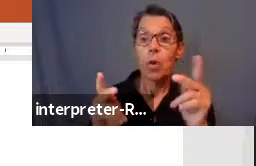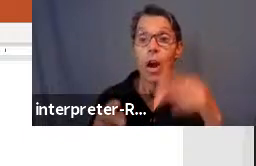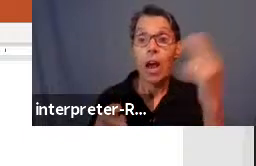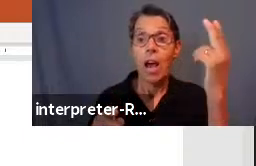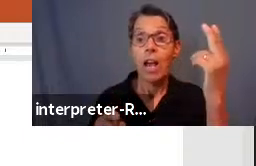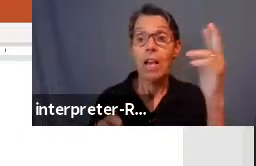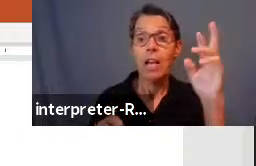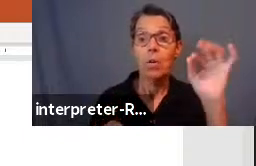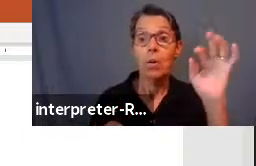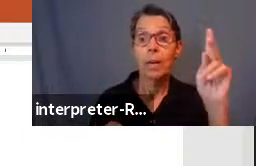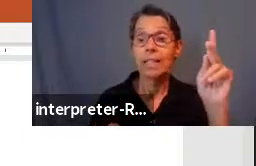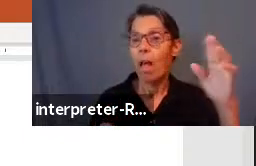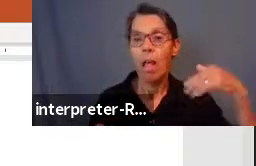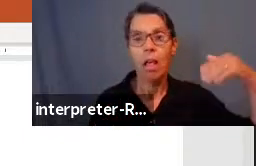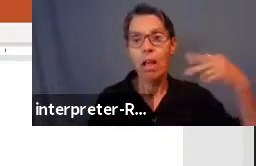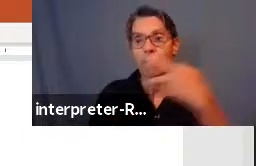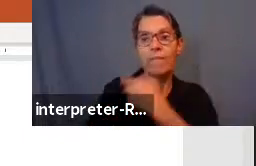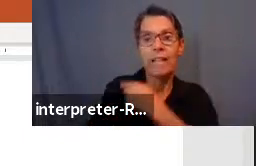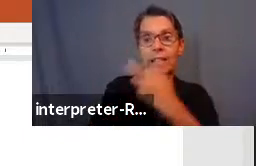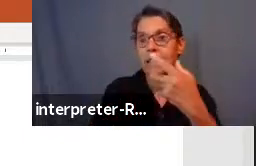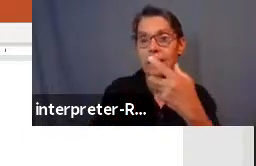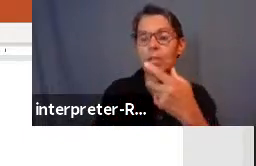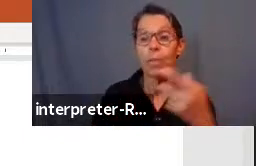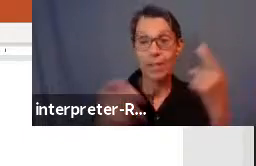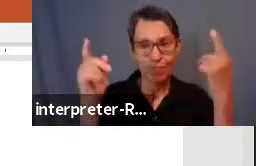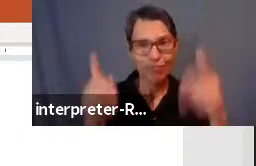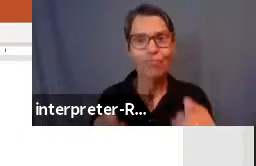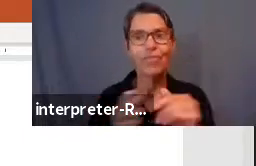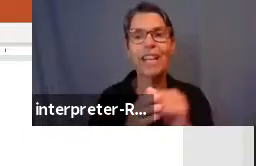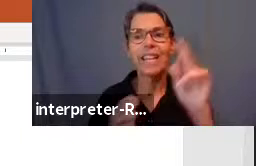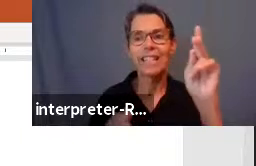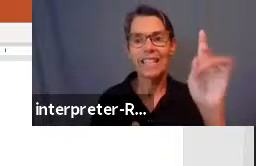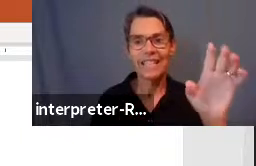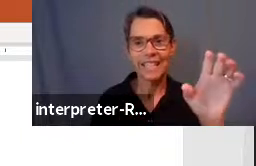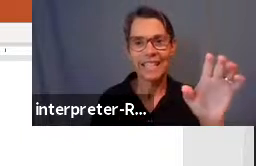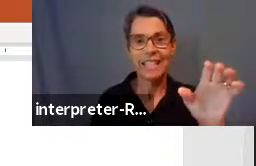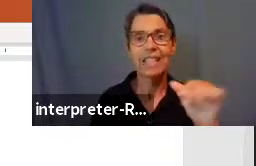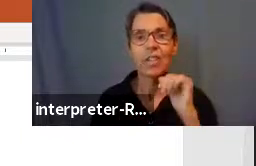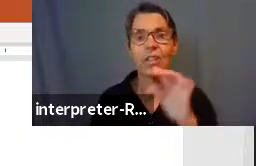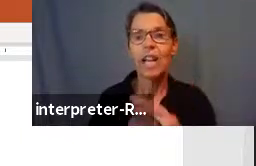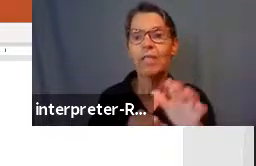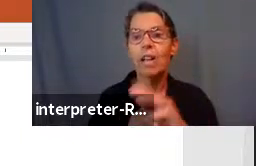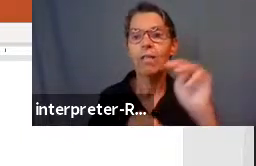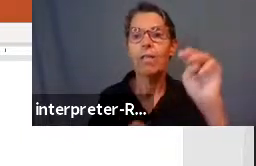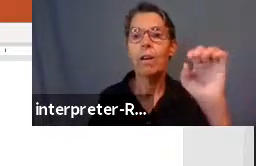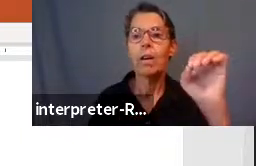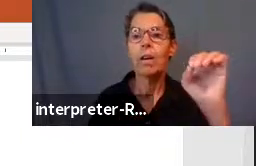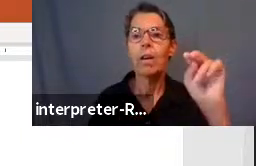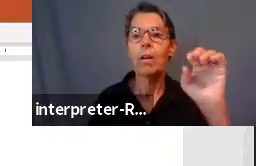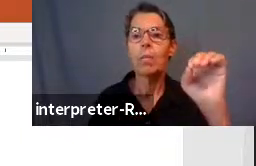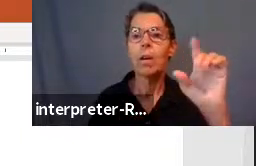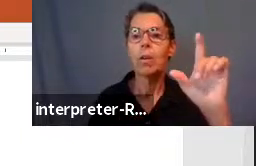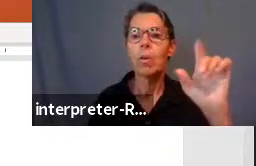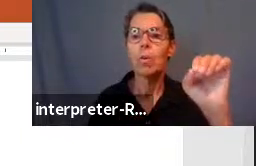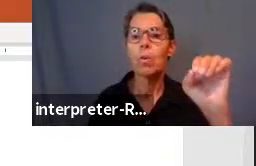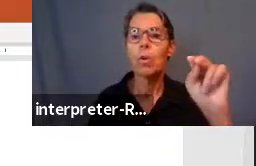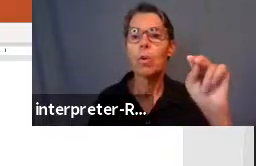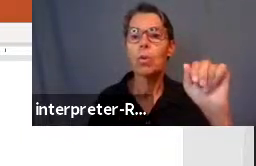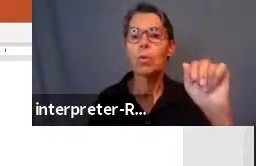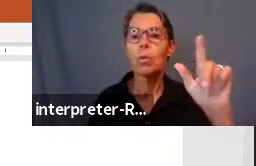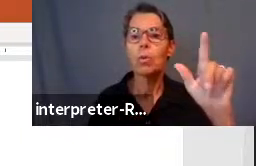some experience in the Kansas City area about limited access to monoclonal antibody treatments, and just wondered if you